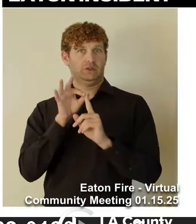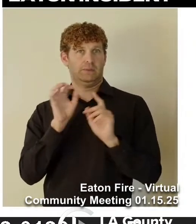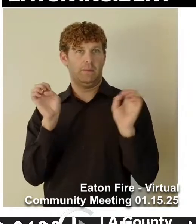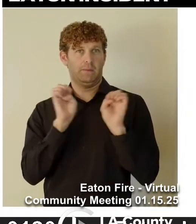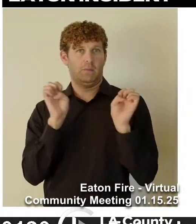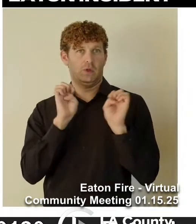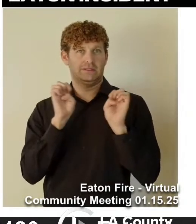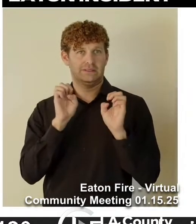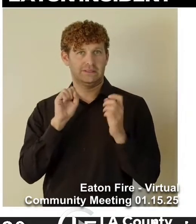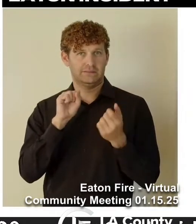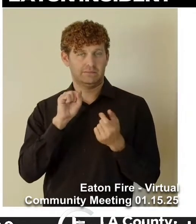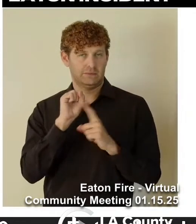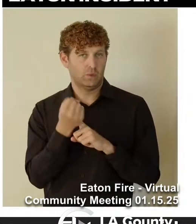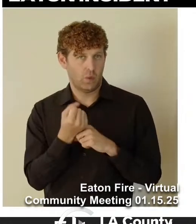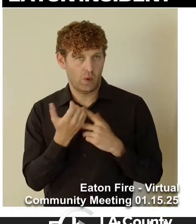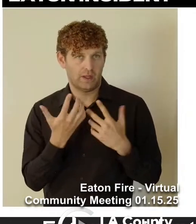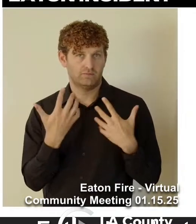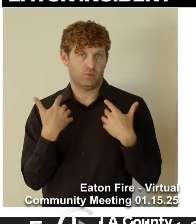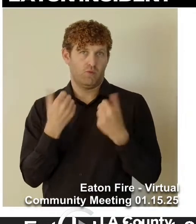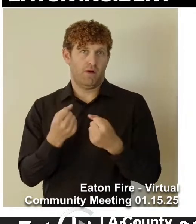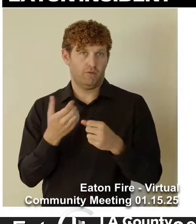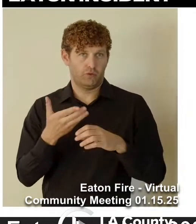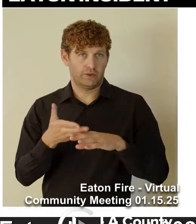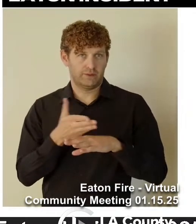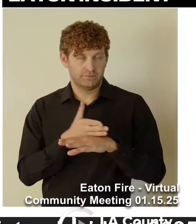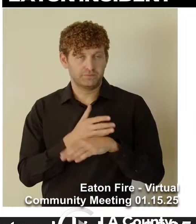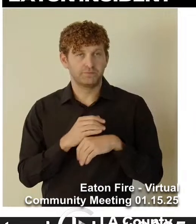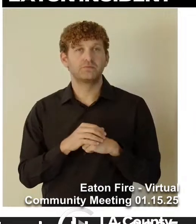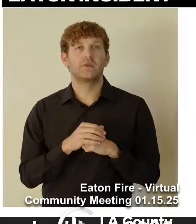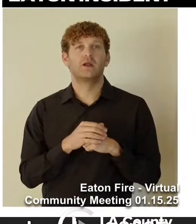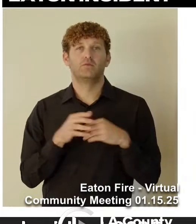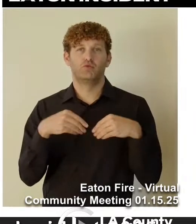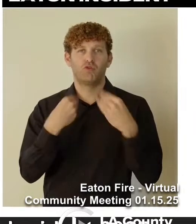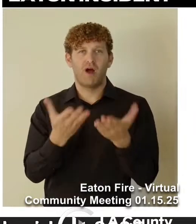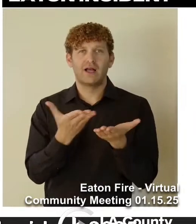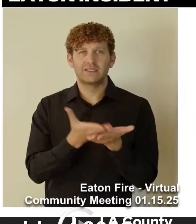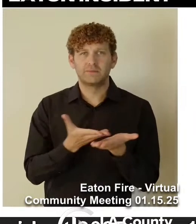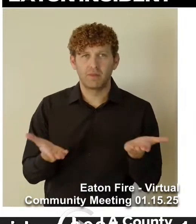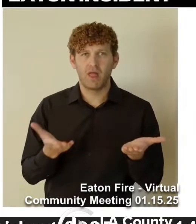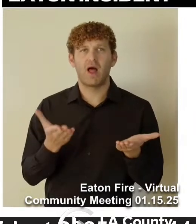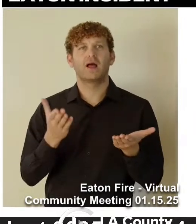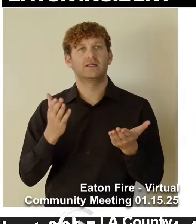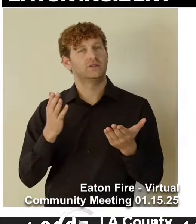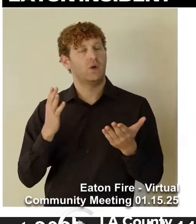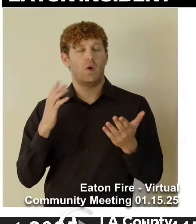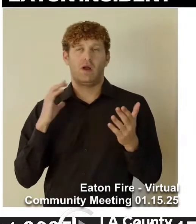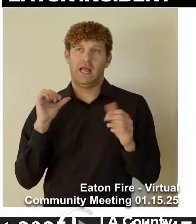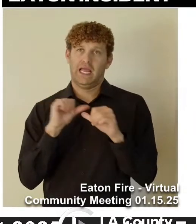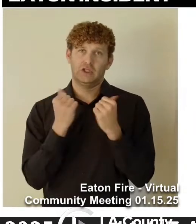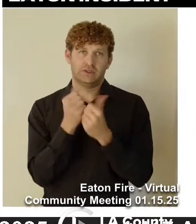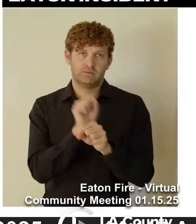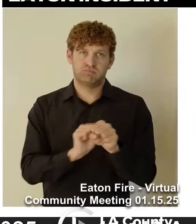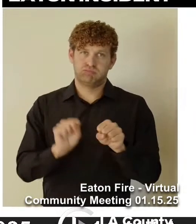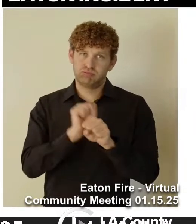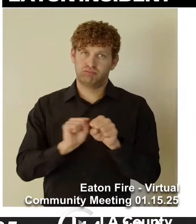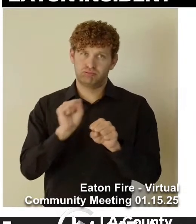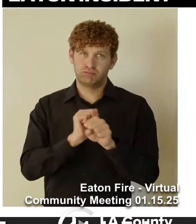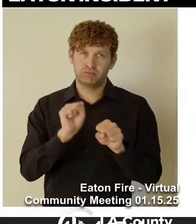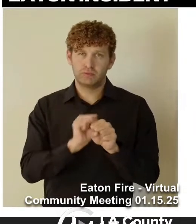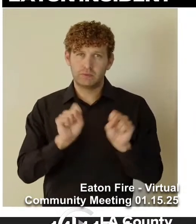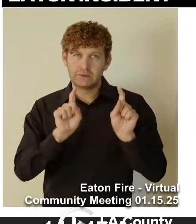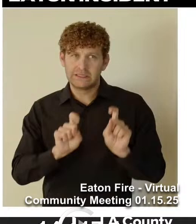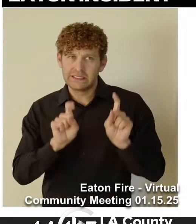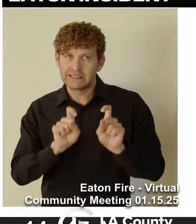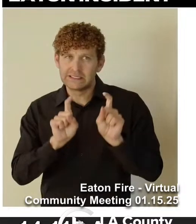The management and staff at these agencies are working tirelessly around the clock to assess their water systems and restore